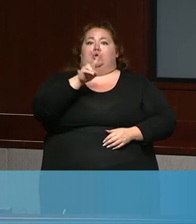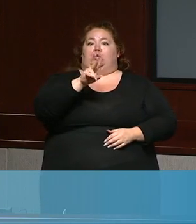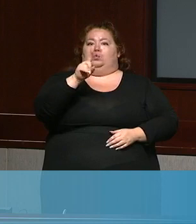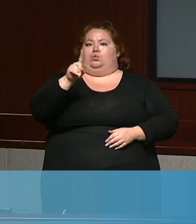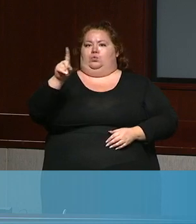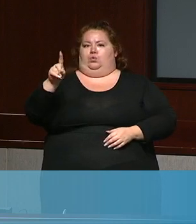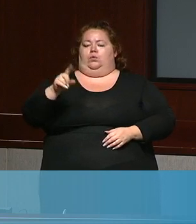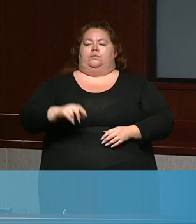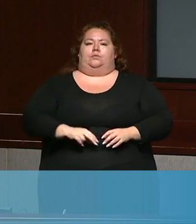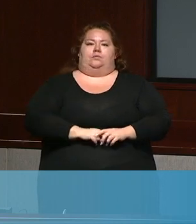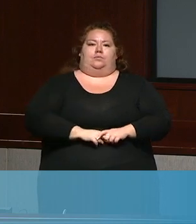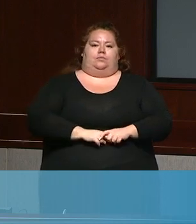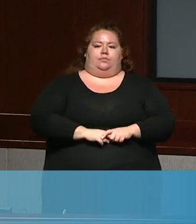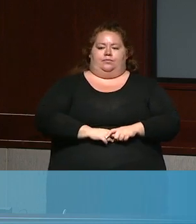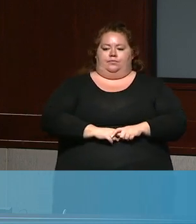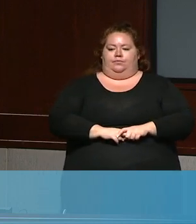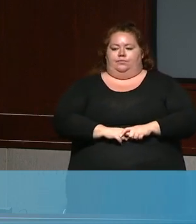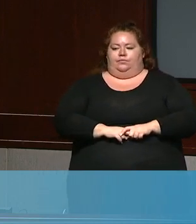211.